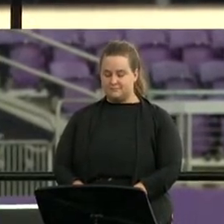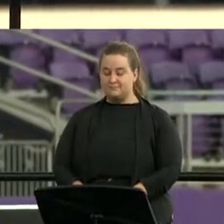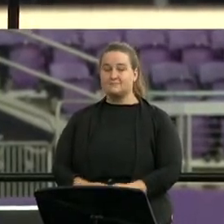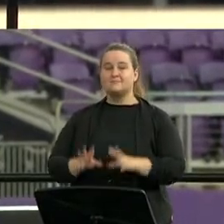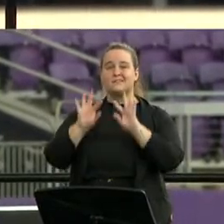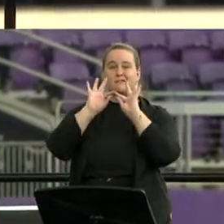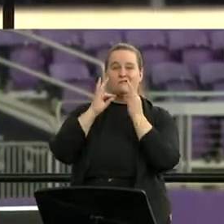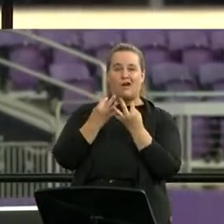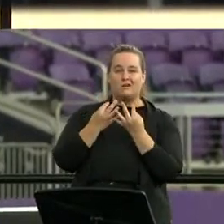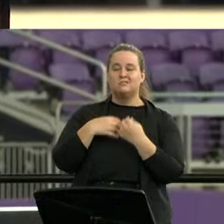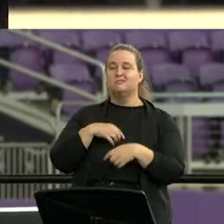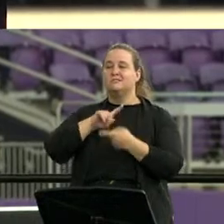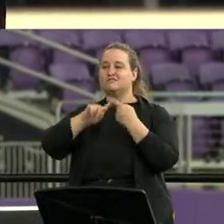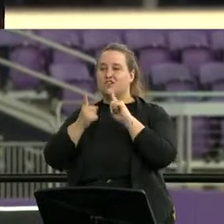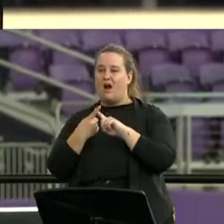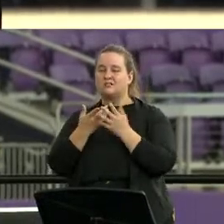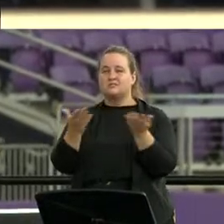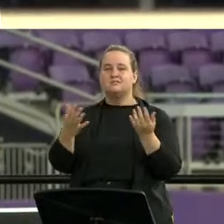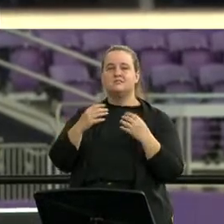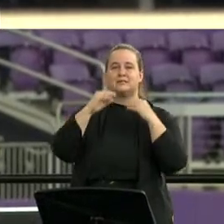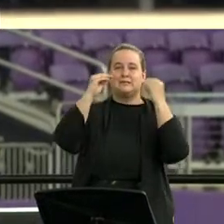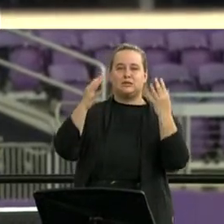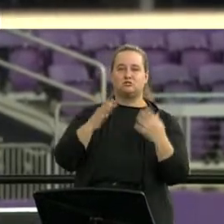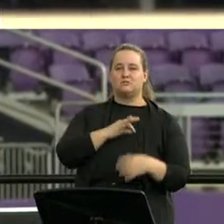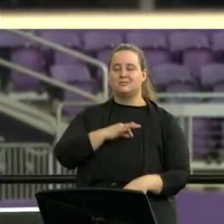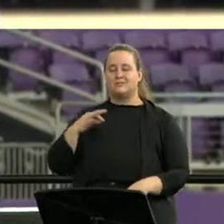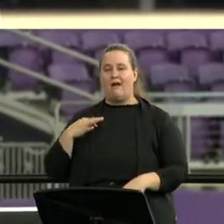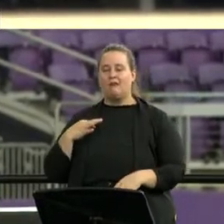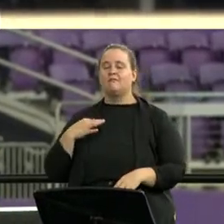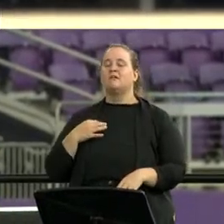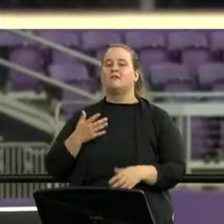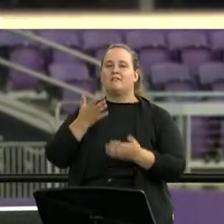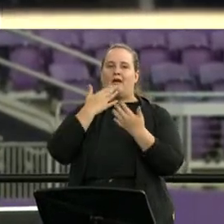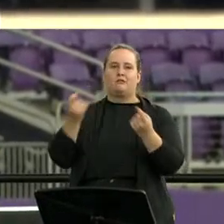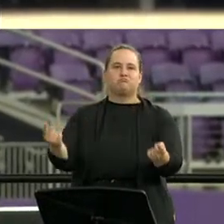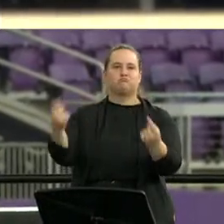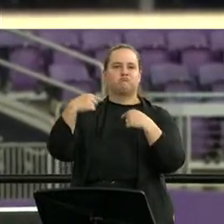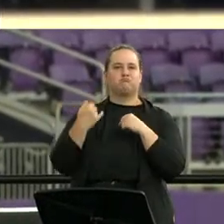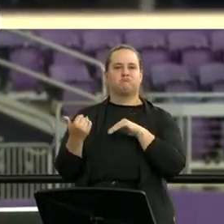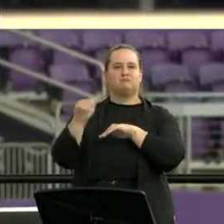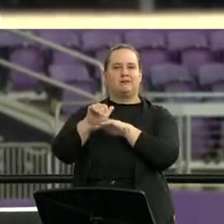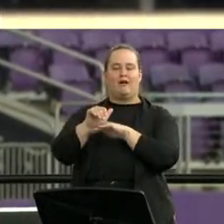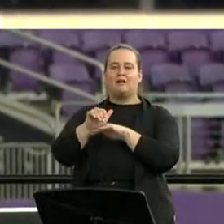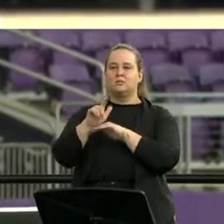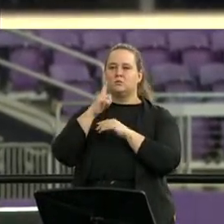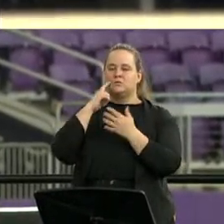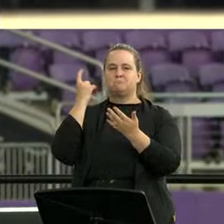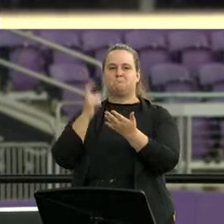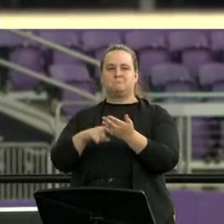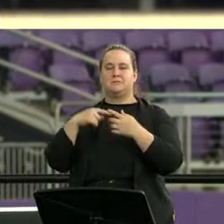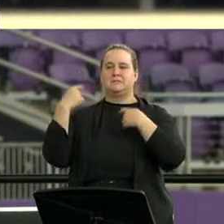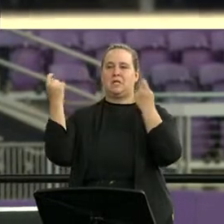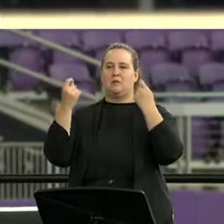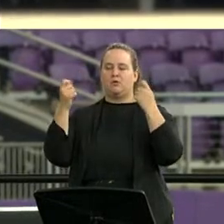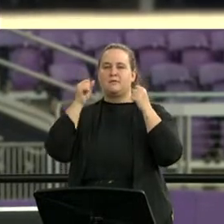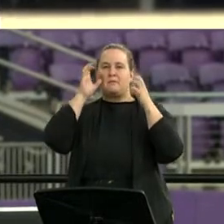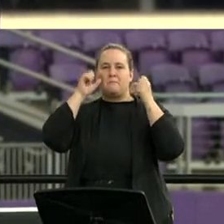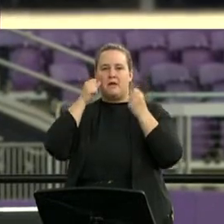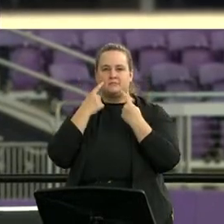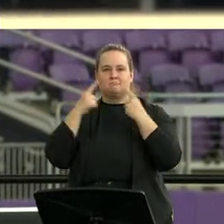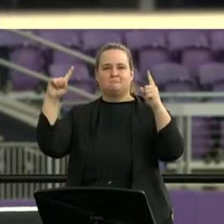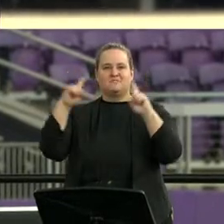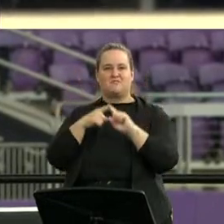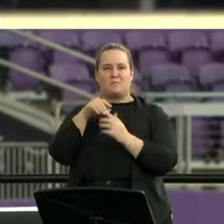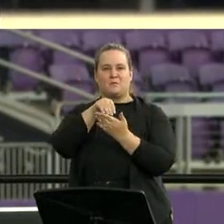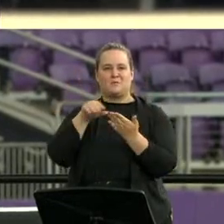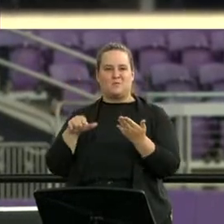Friends and family, teachers and staff, thank you all for coming today to celebrate the tremendous accomplishments of Minnetonka High